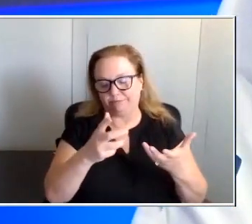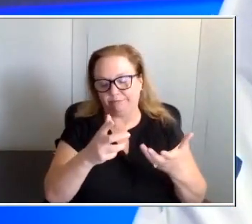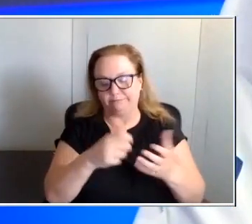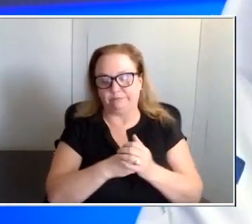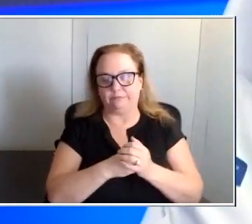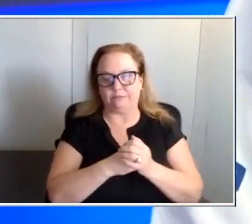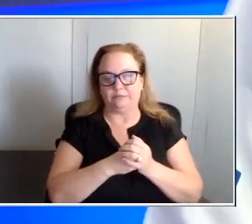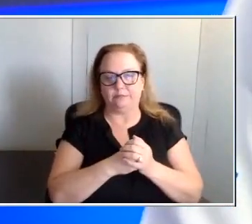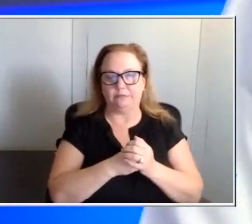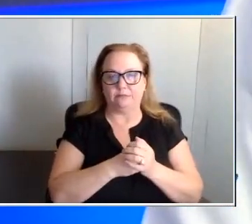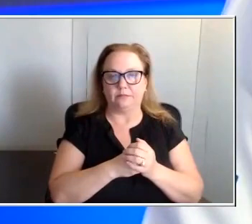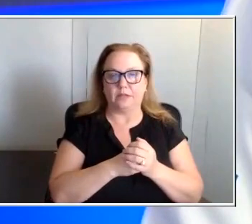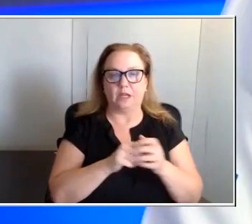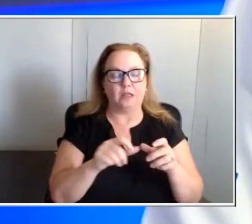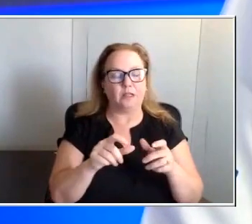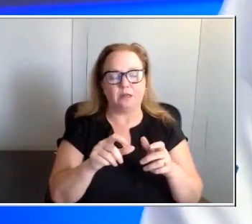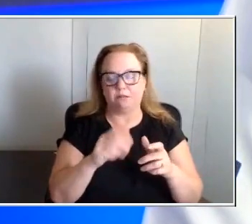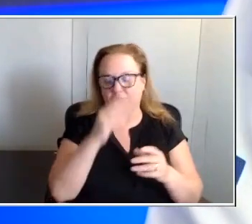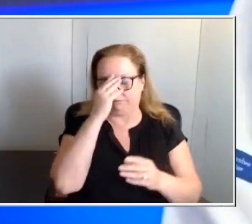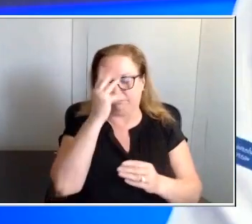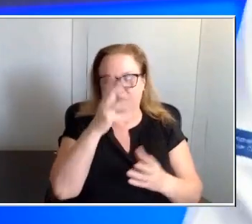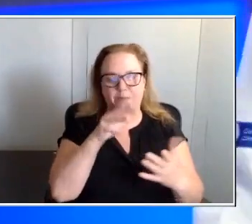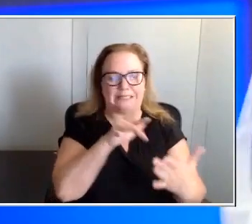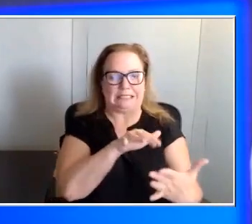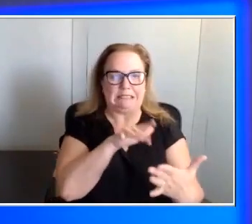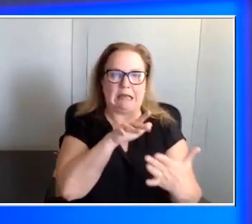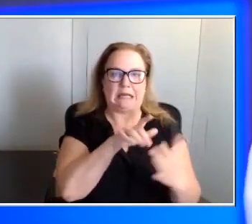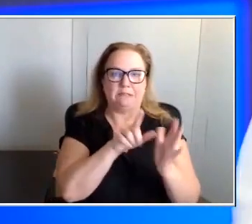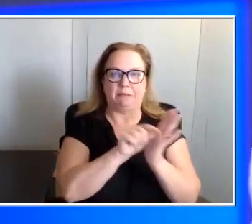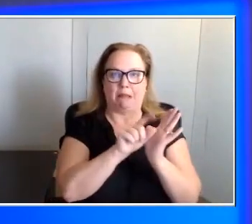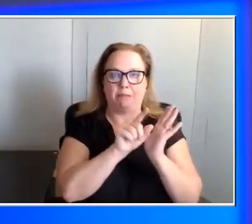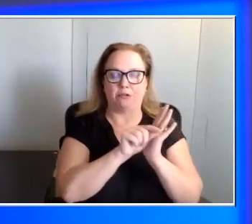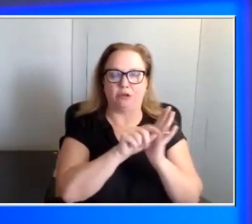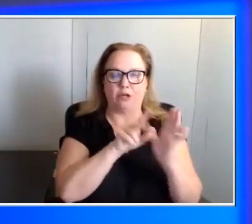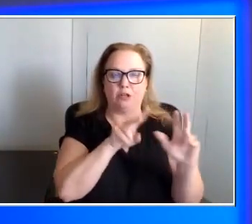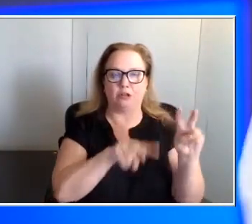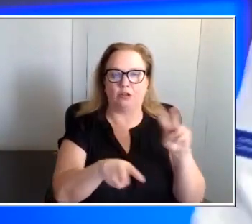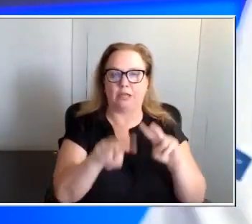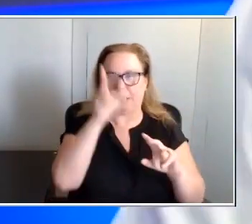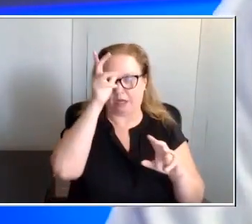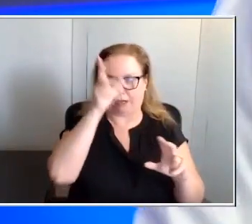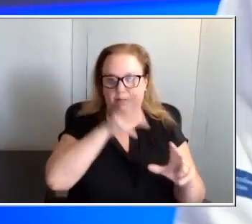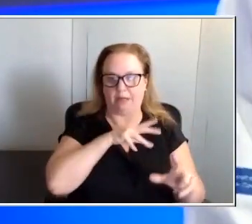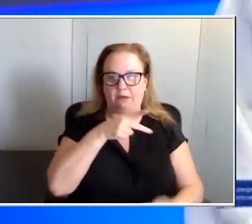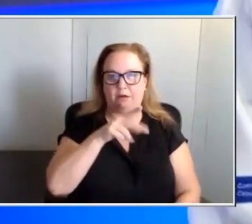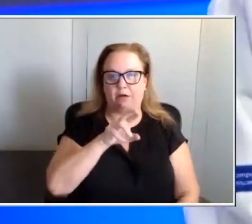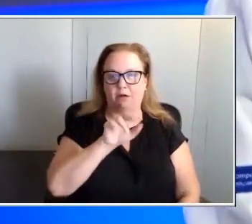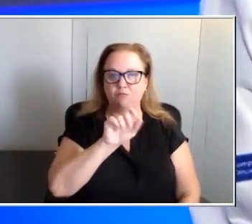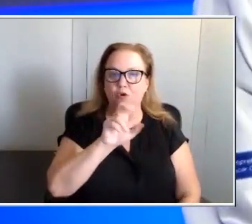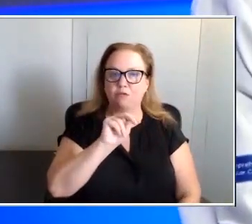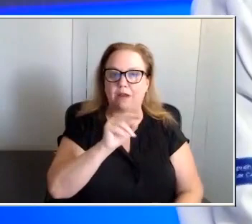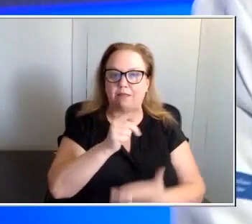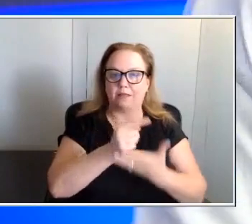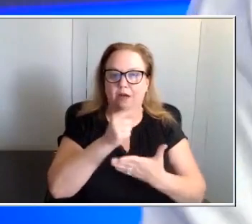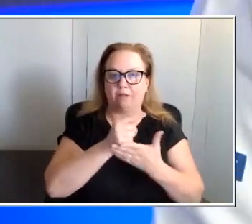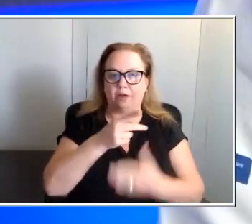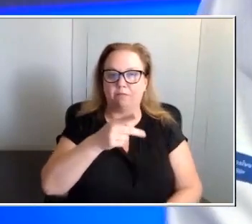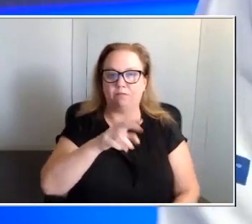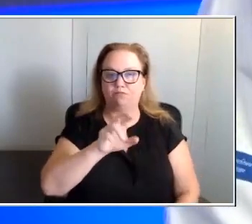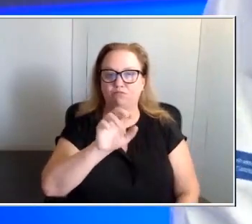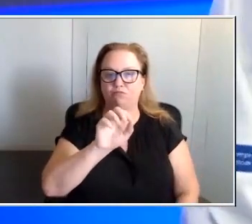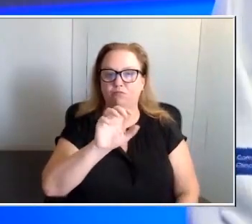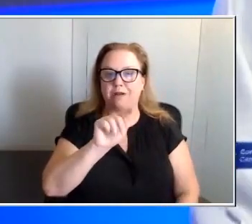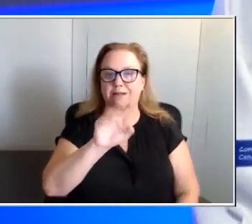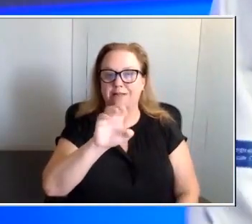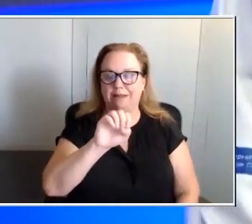have been lots and lots of studies published looking at how men do with proton therapy for prostate cancer. Even though I do think